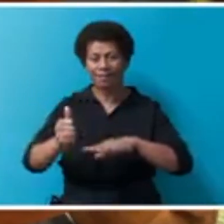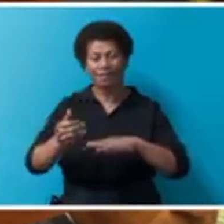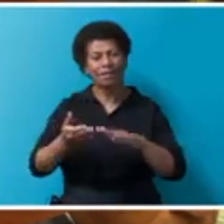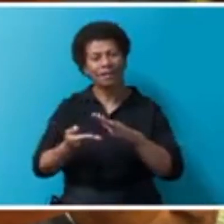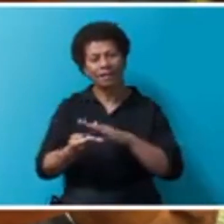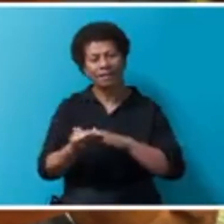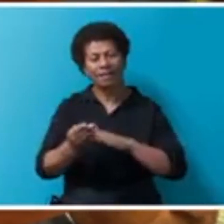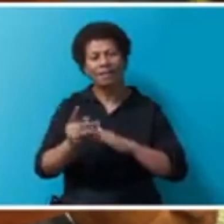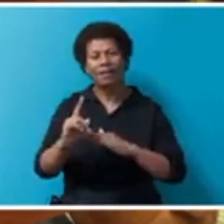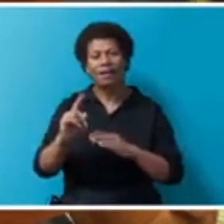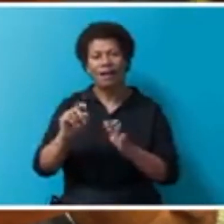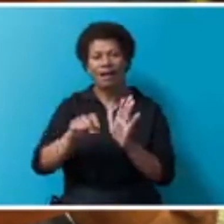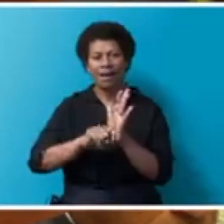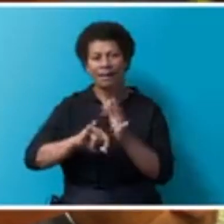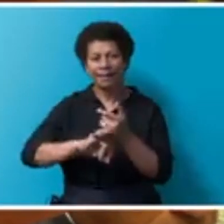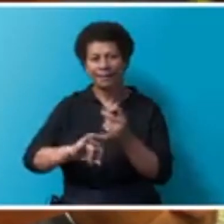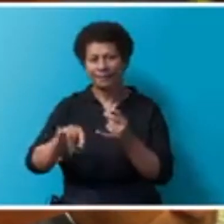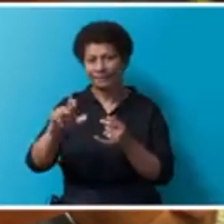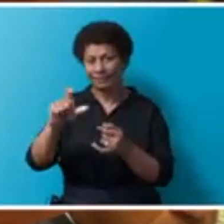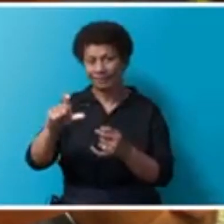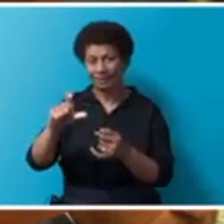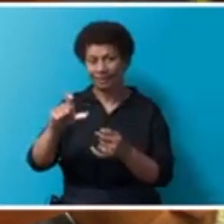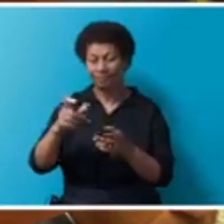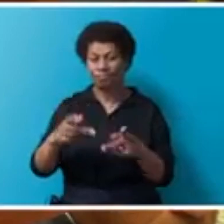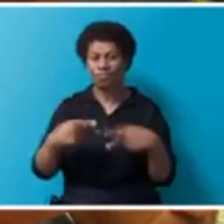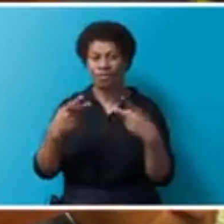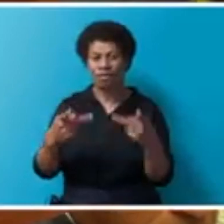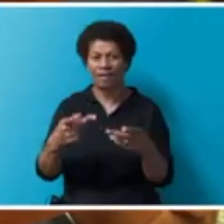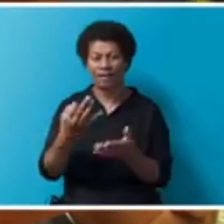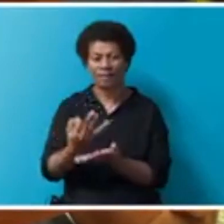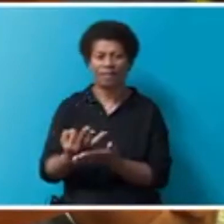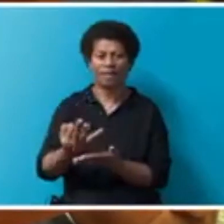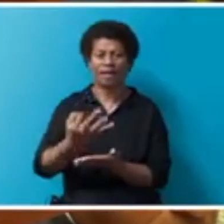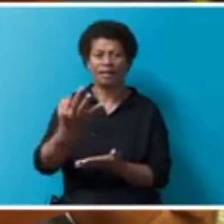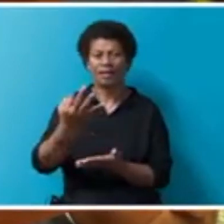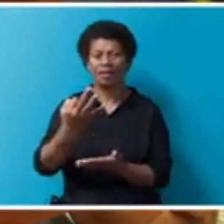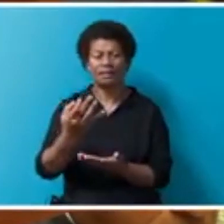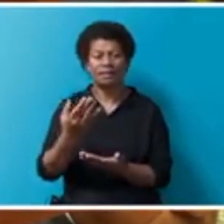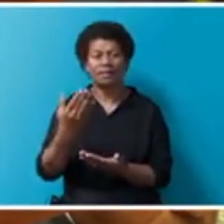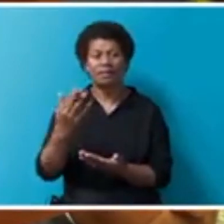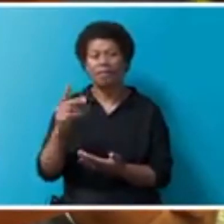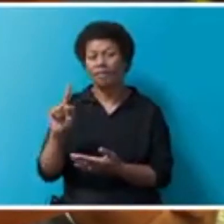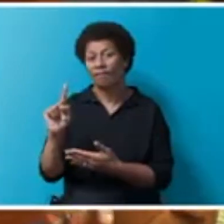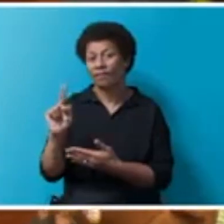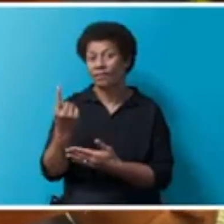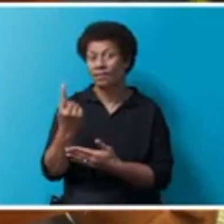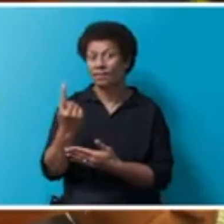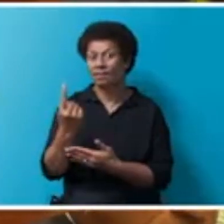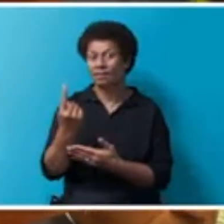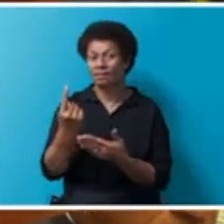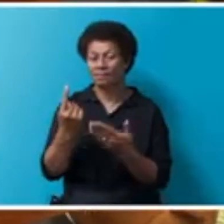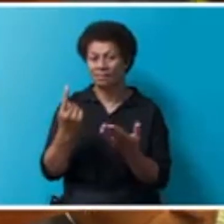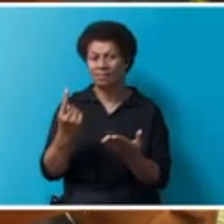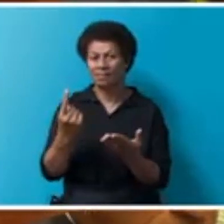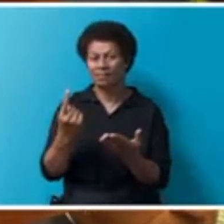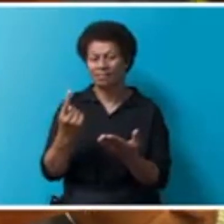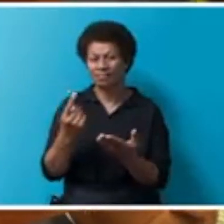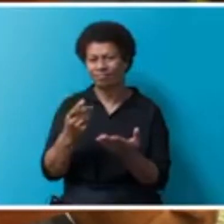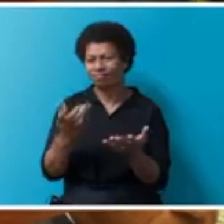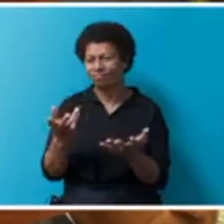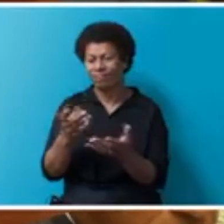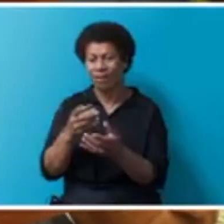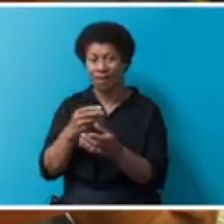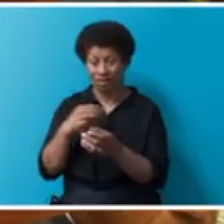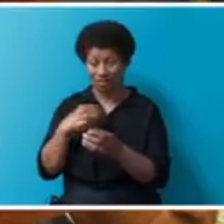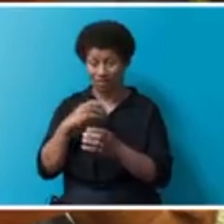RSC program by providing funding to recruit the first ever country liaison officer for New Zealand